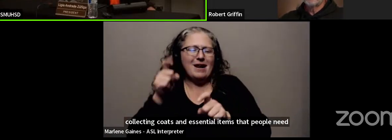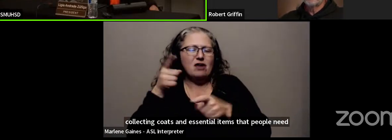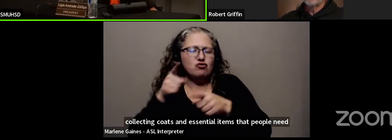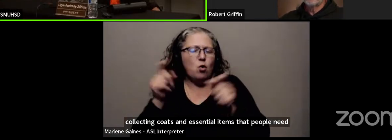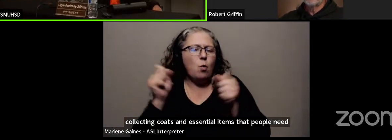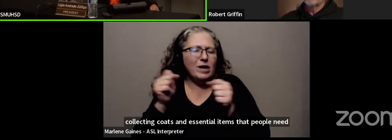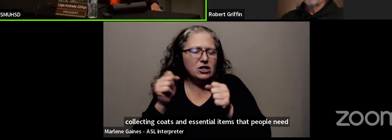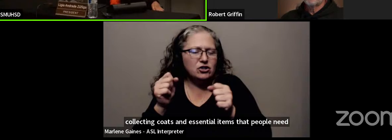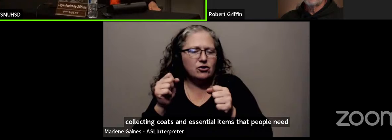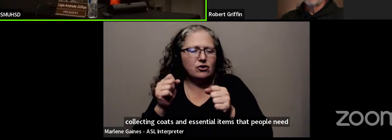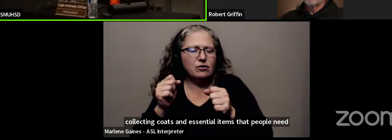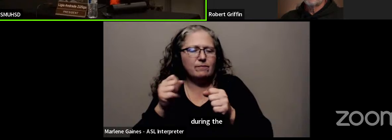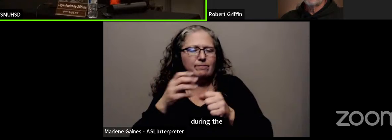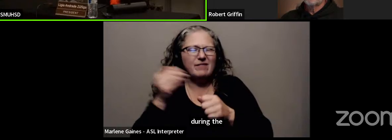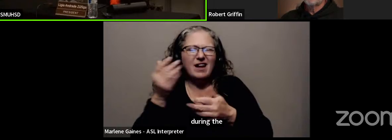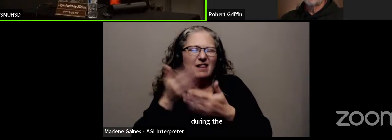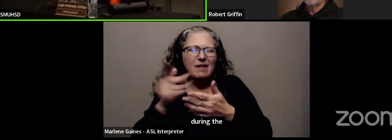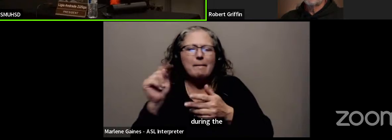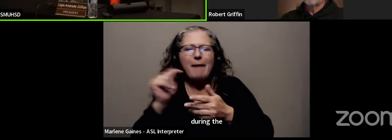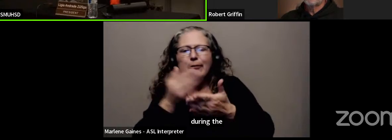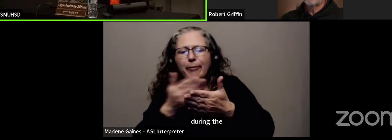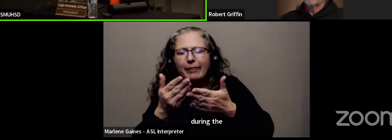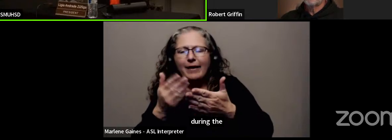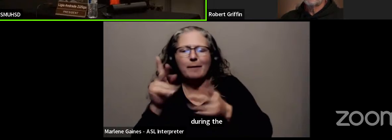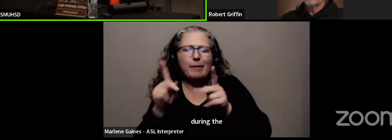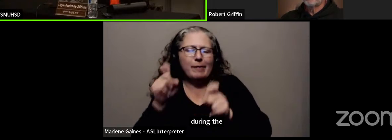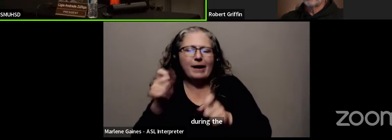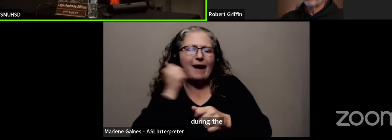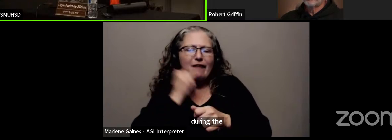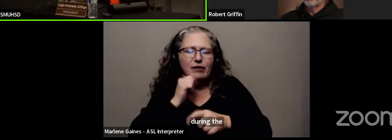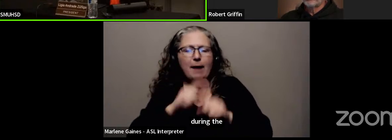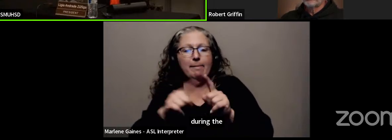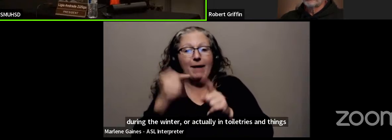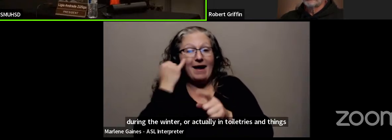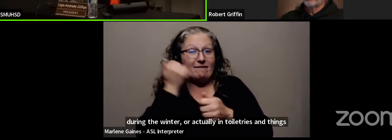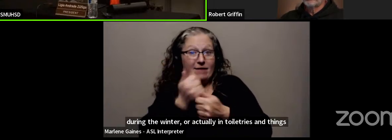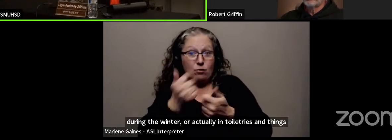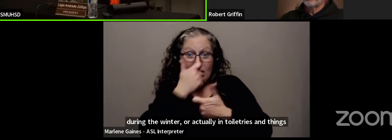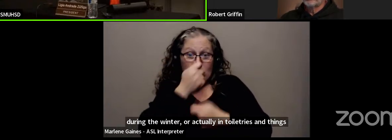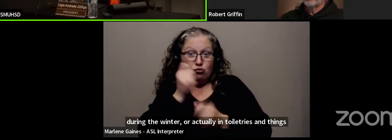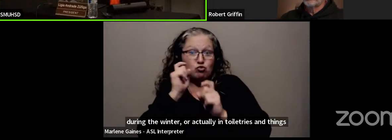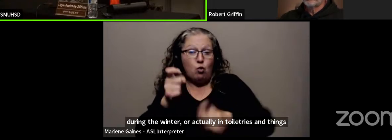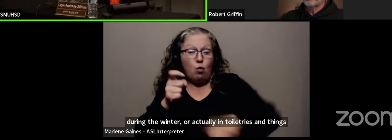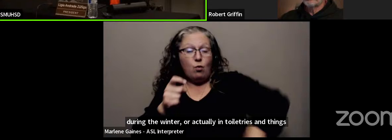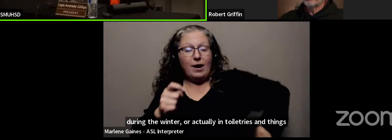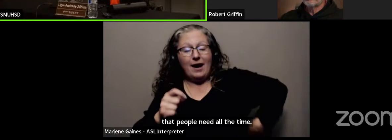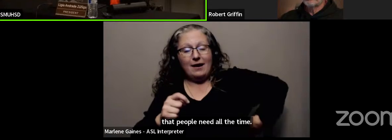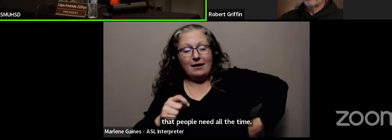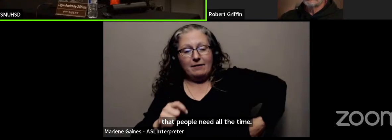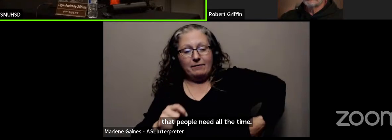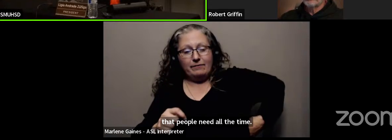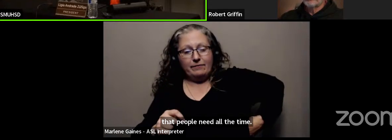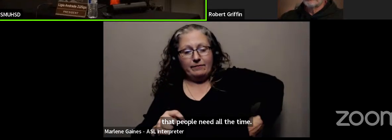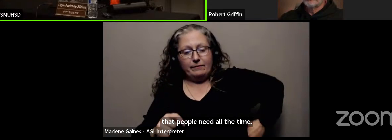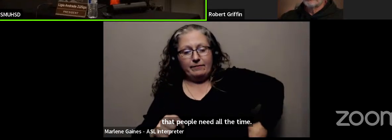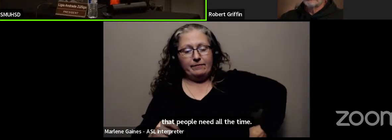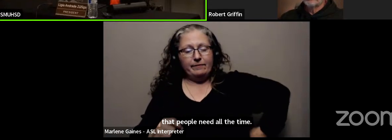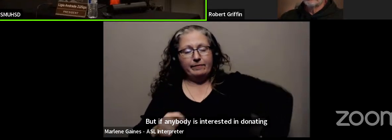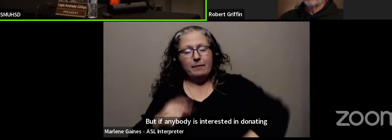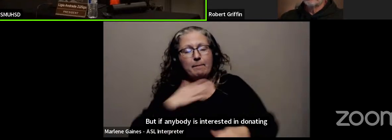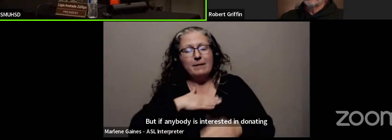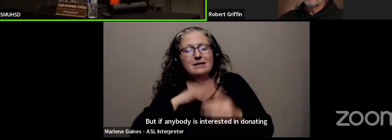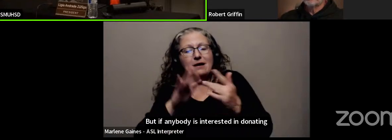or actually in toiletries and things that people need all the time. But if anybody's interested in donating, please contact Hillsdale High